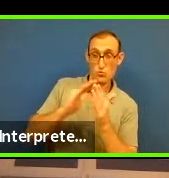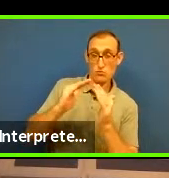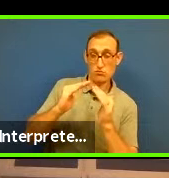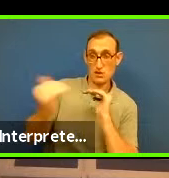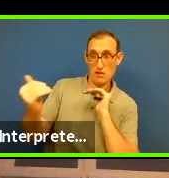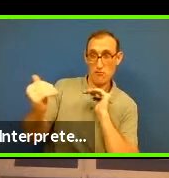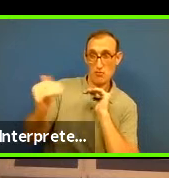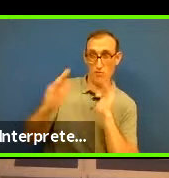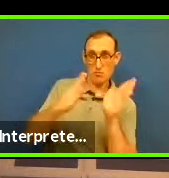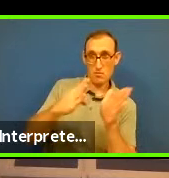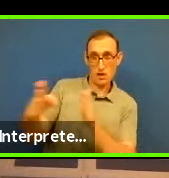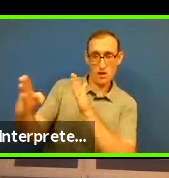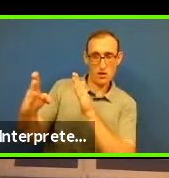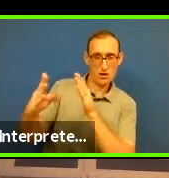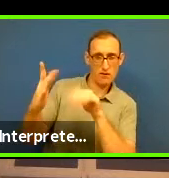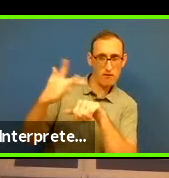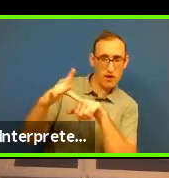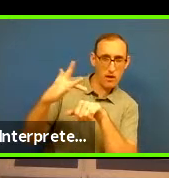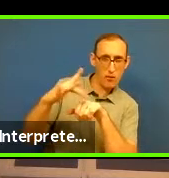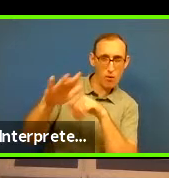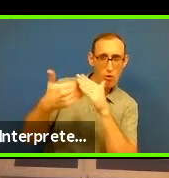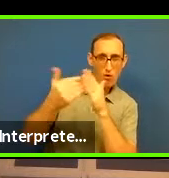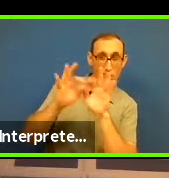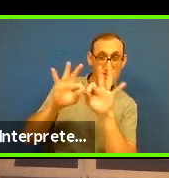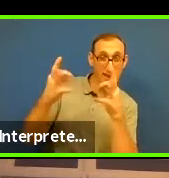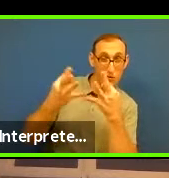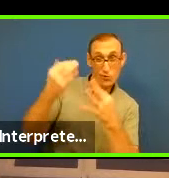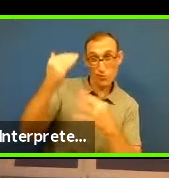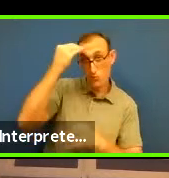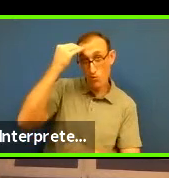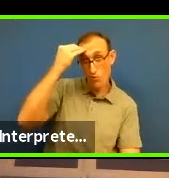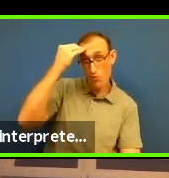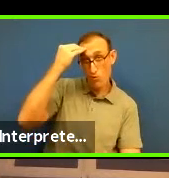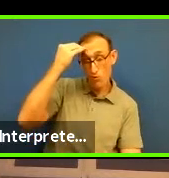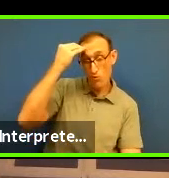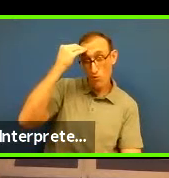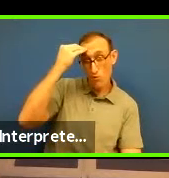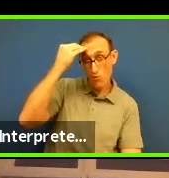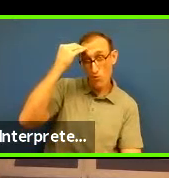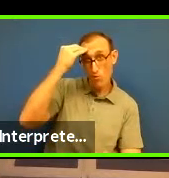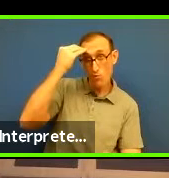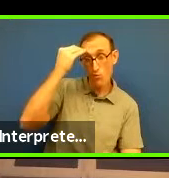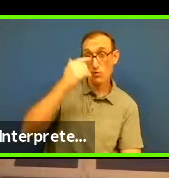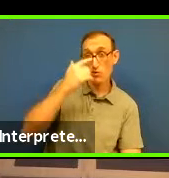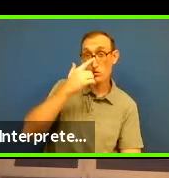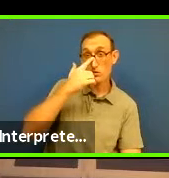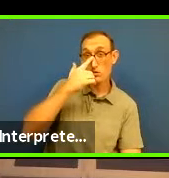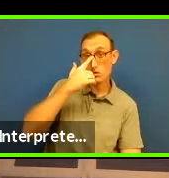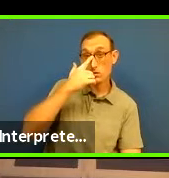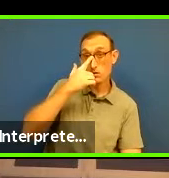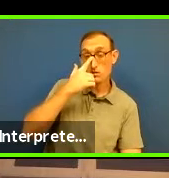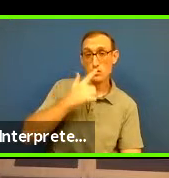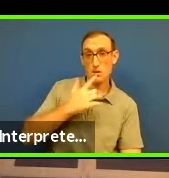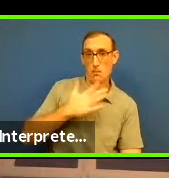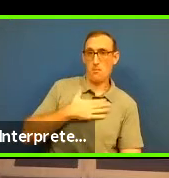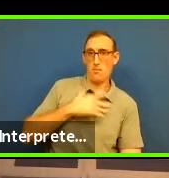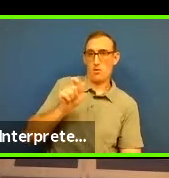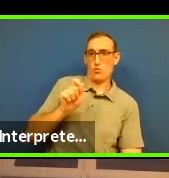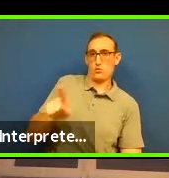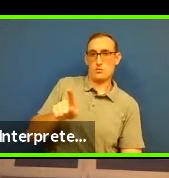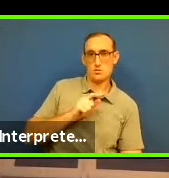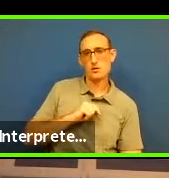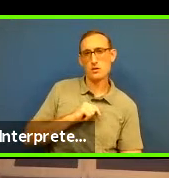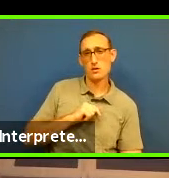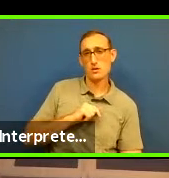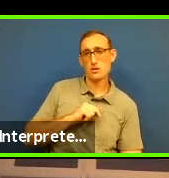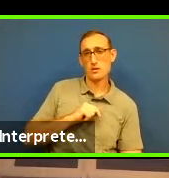they'll be available to all families, if you know that, or if all schools, this wasn't her question, but this is my question following up on that. If all schools